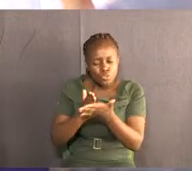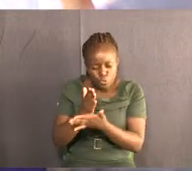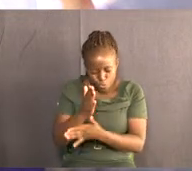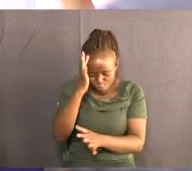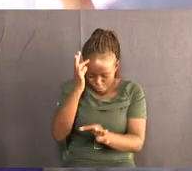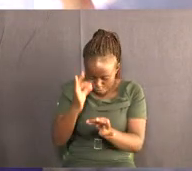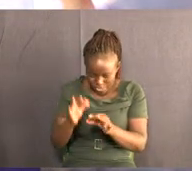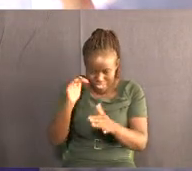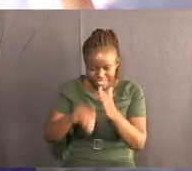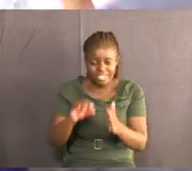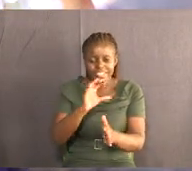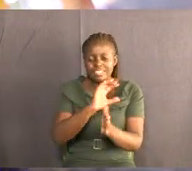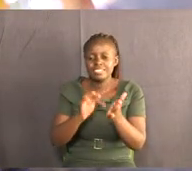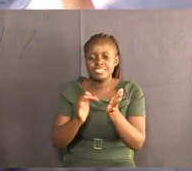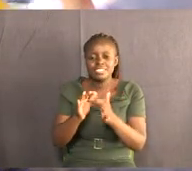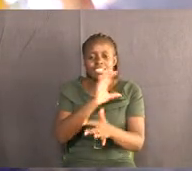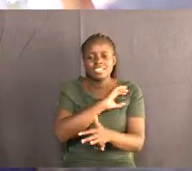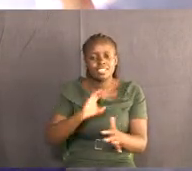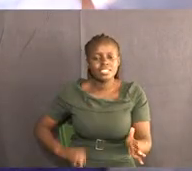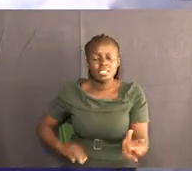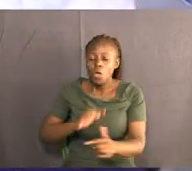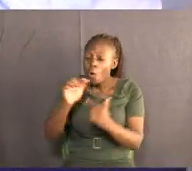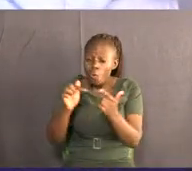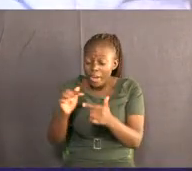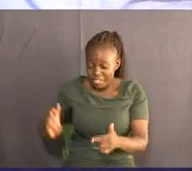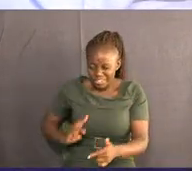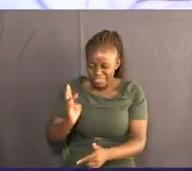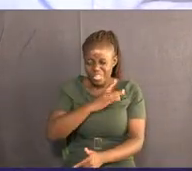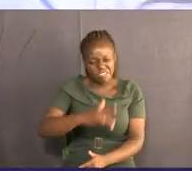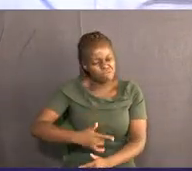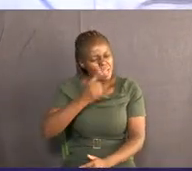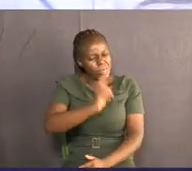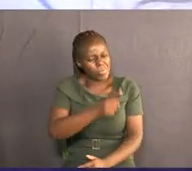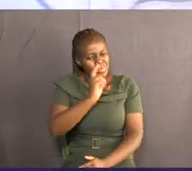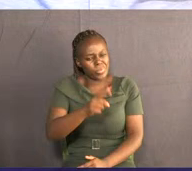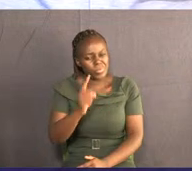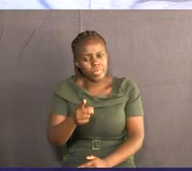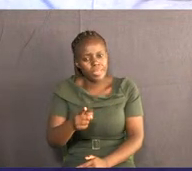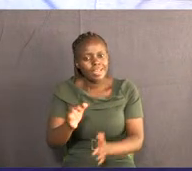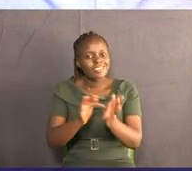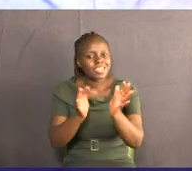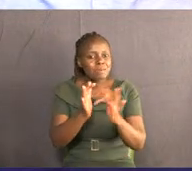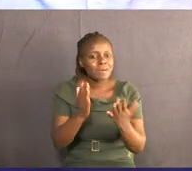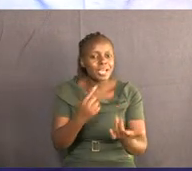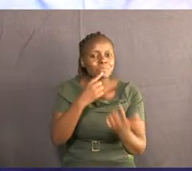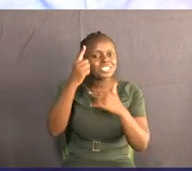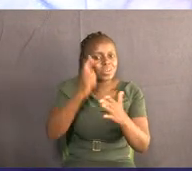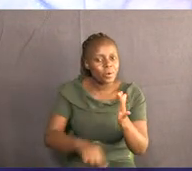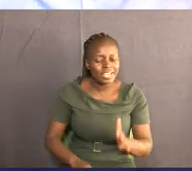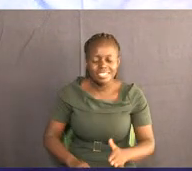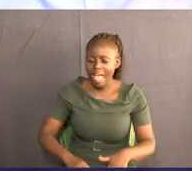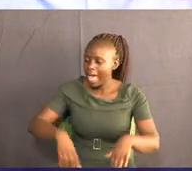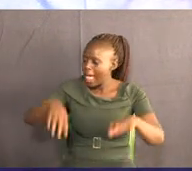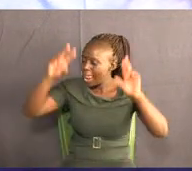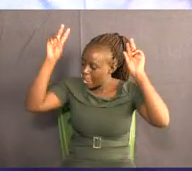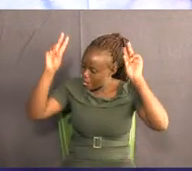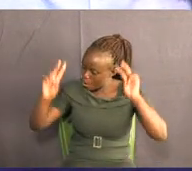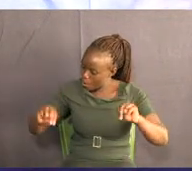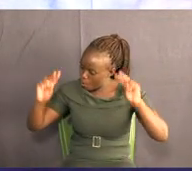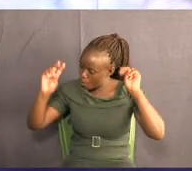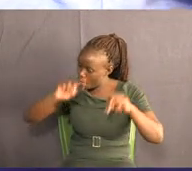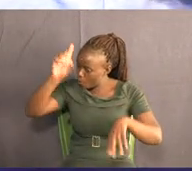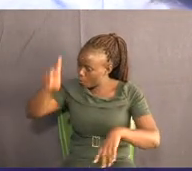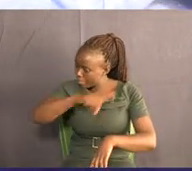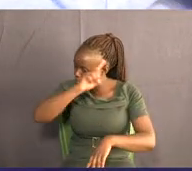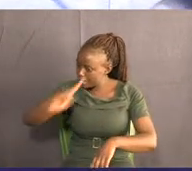in Jesus Christ. So whenever we feel condemned, the Bible tells us there is now no condemnation to those who are in